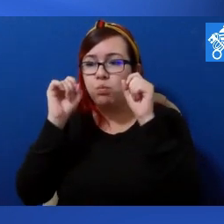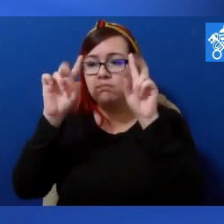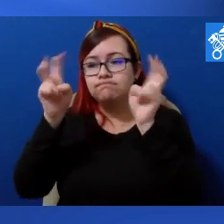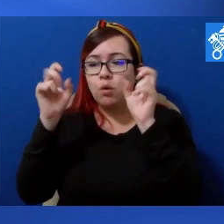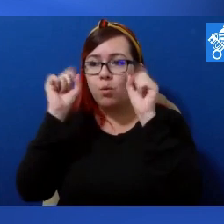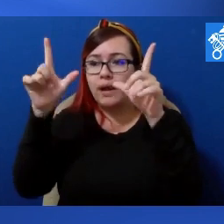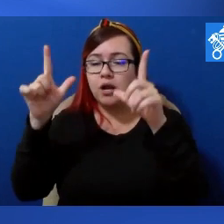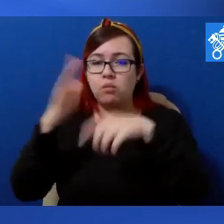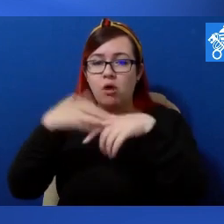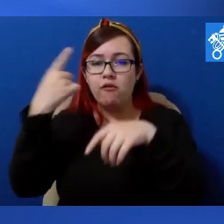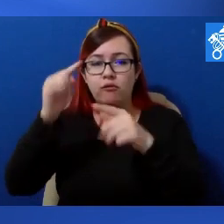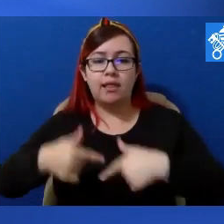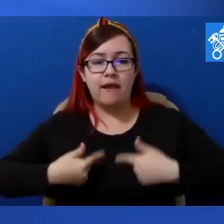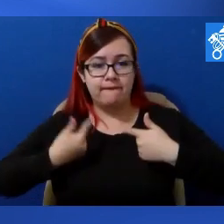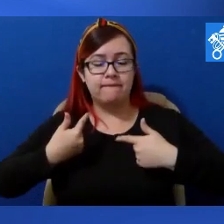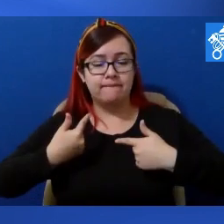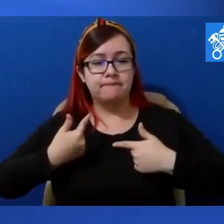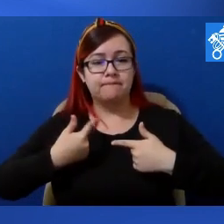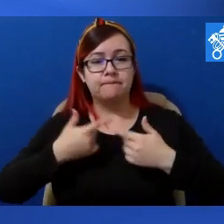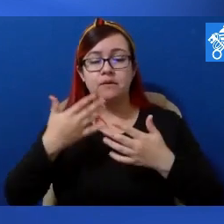life. God bless you all.